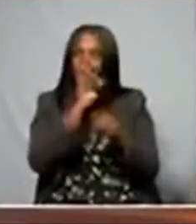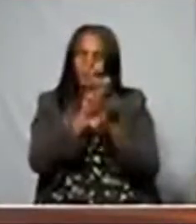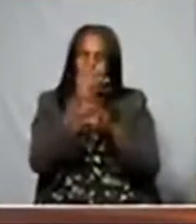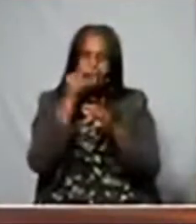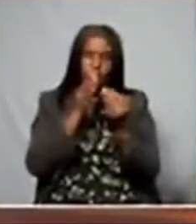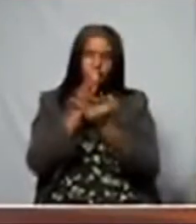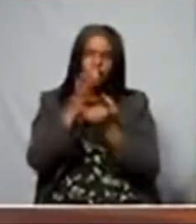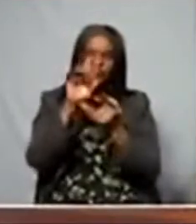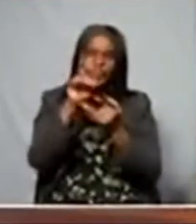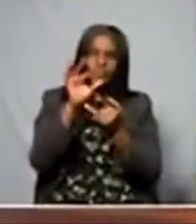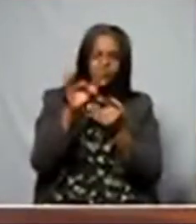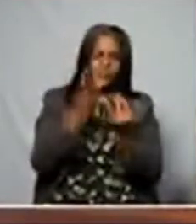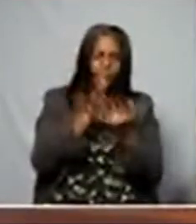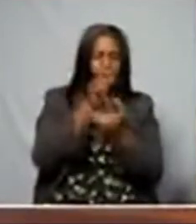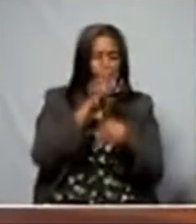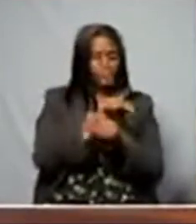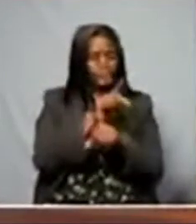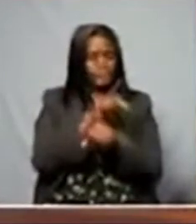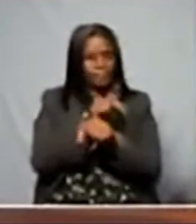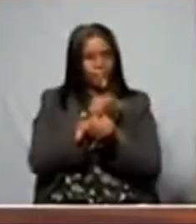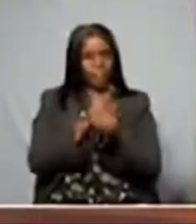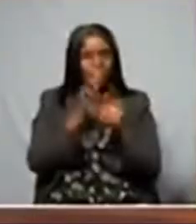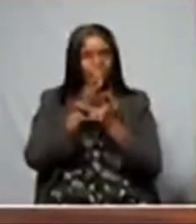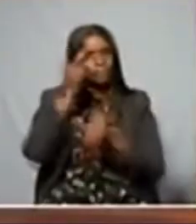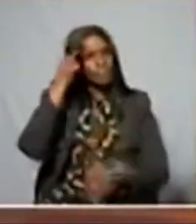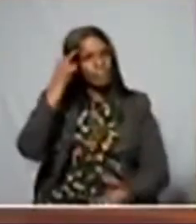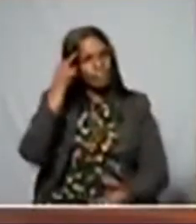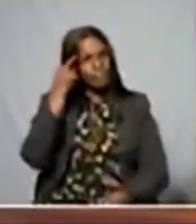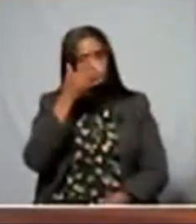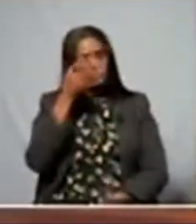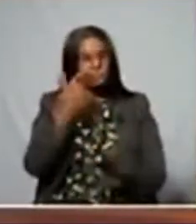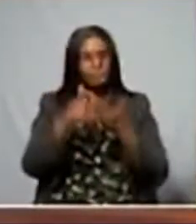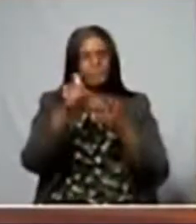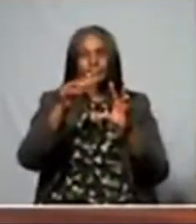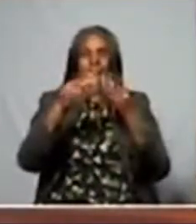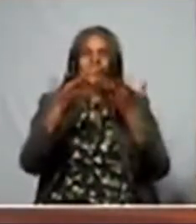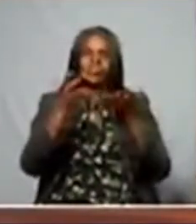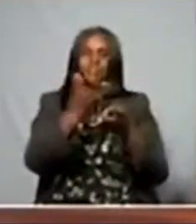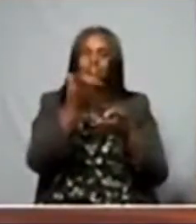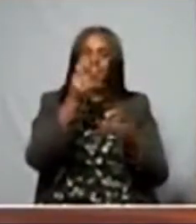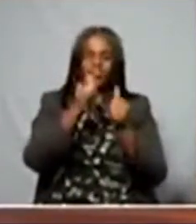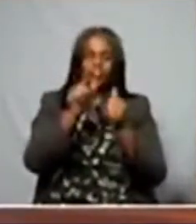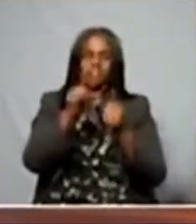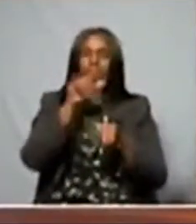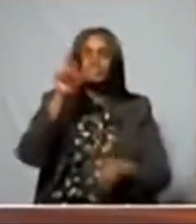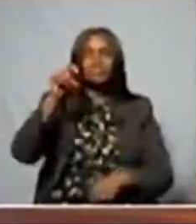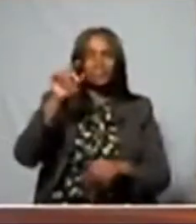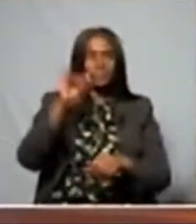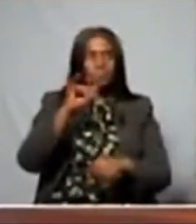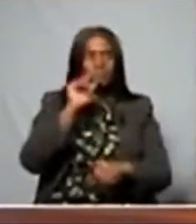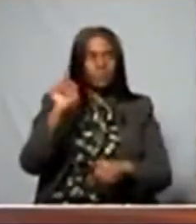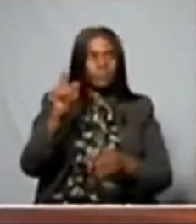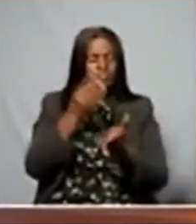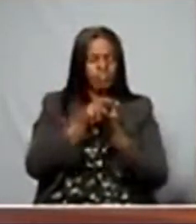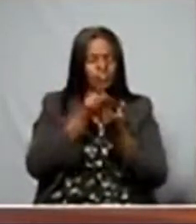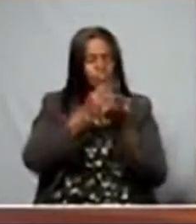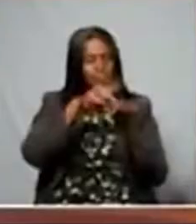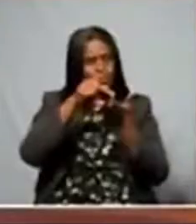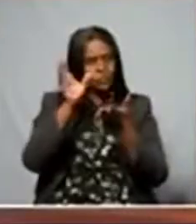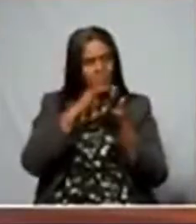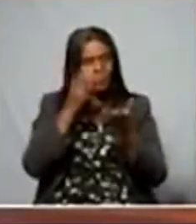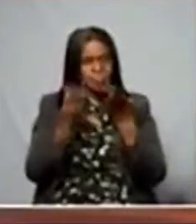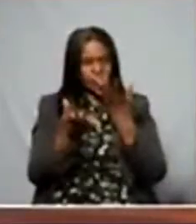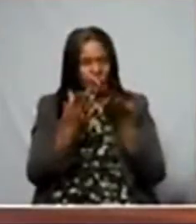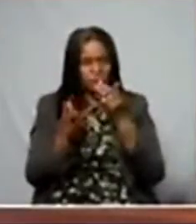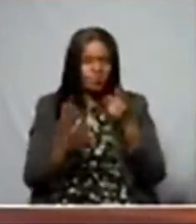CDF, through projects, through government funding, they should be able to provide them. Because it is a requirement that that money is paid, whether